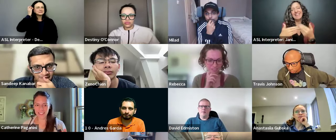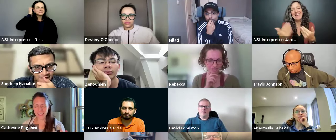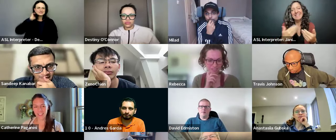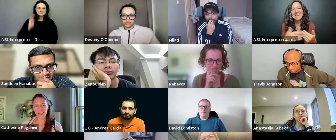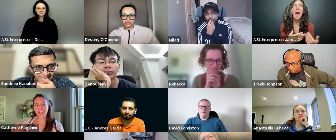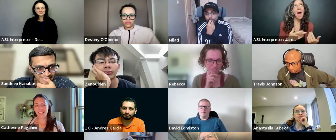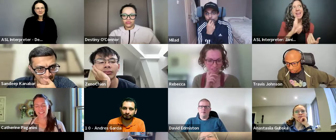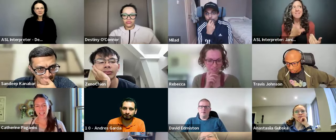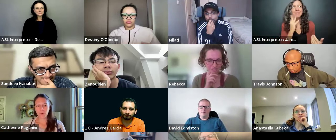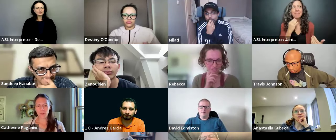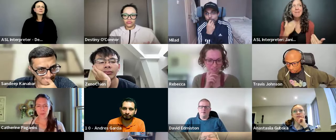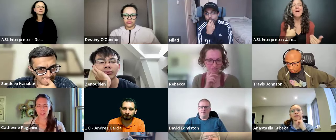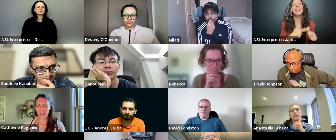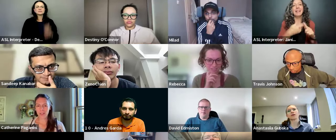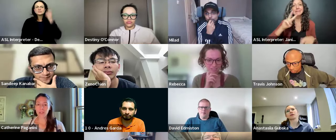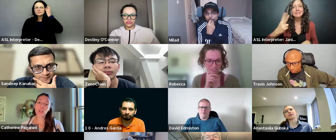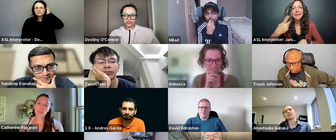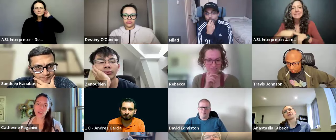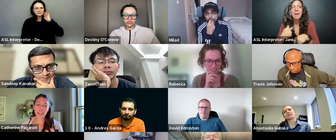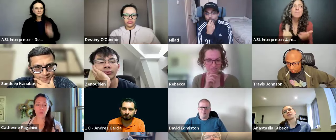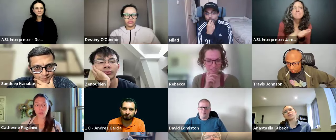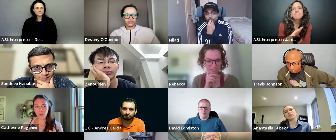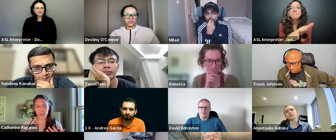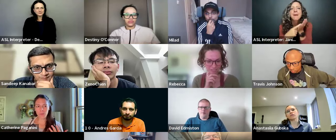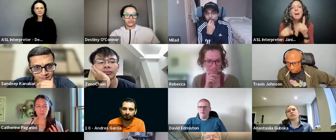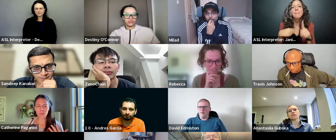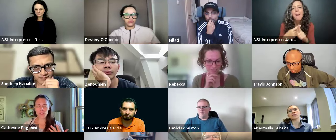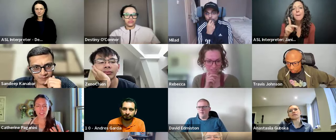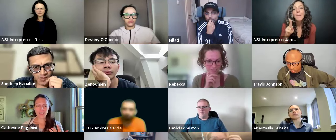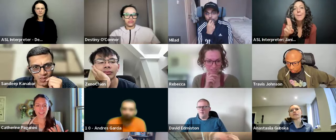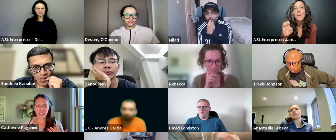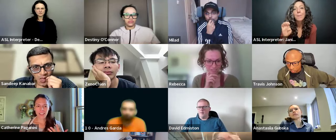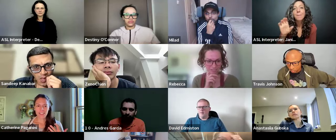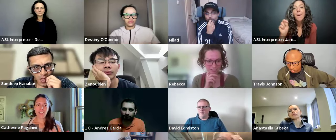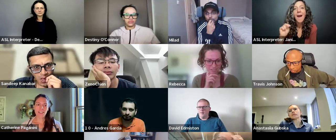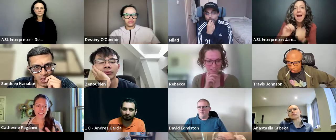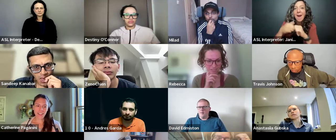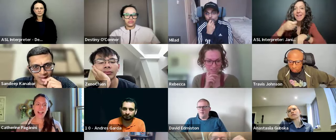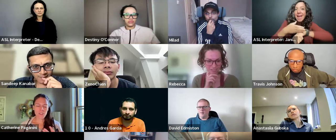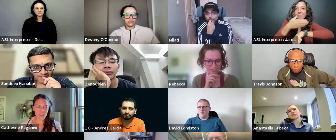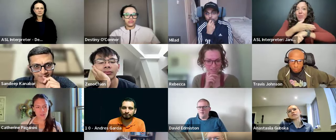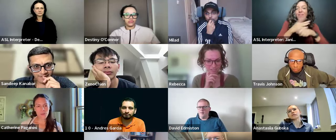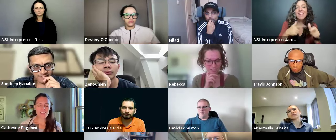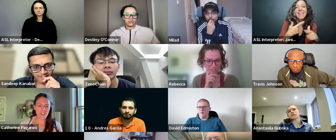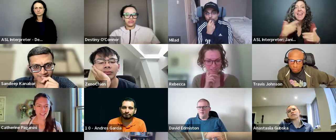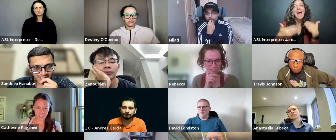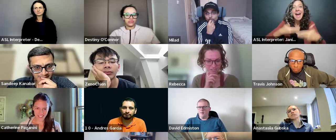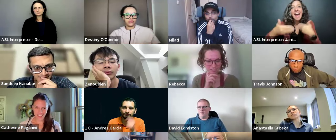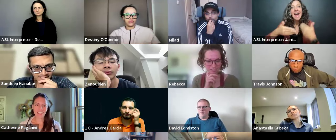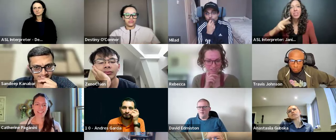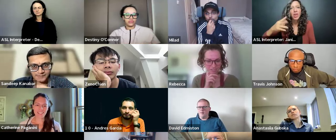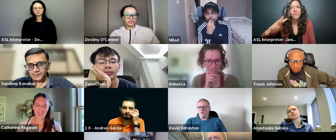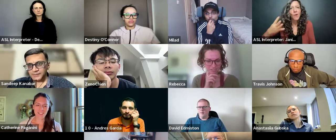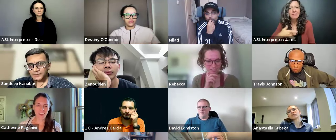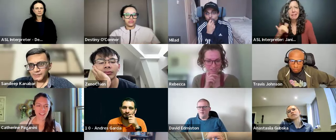another one. It's like, okay, this time we were more talking about KubeCon and how KubeCon improved. And then it's like, How do you reinvent